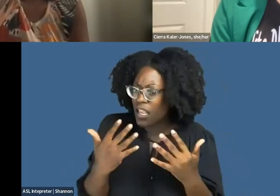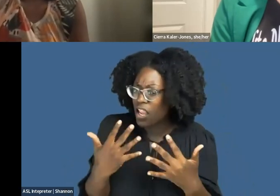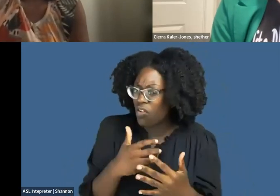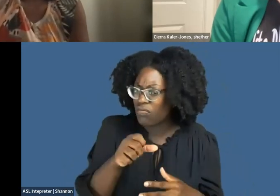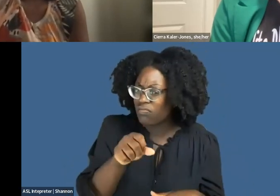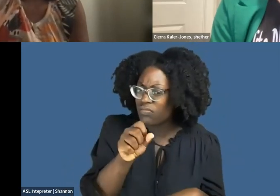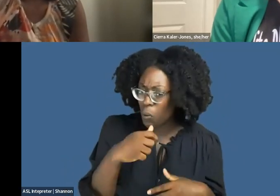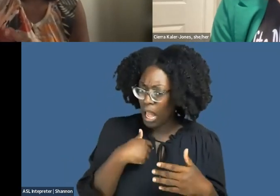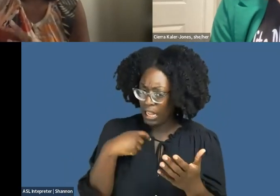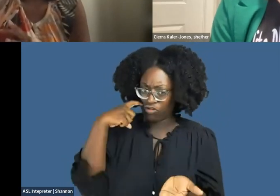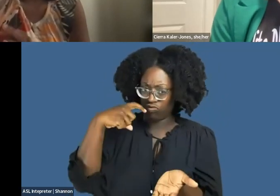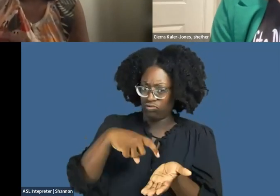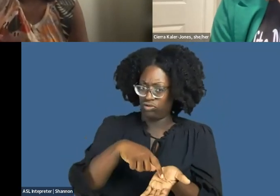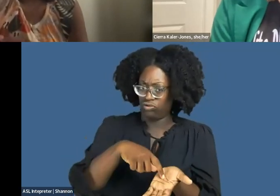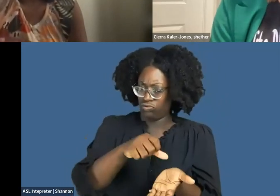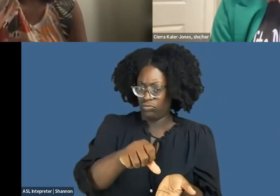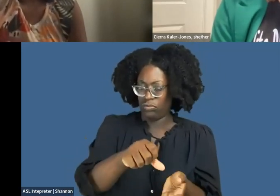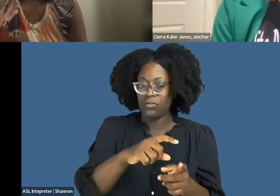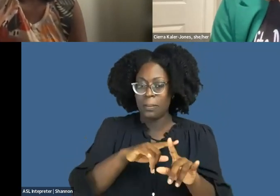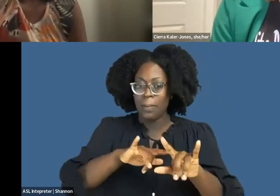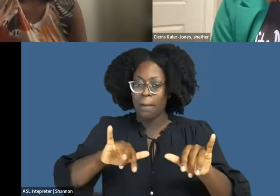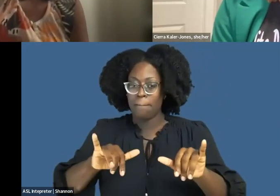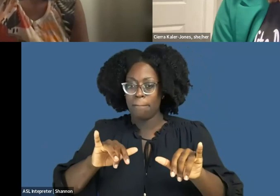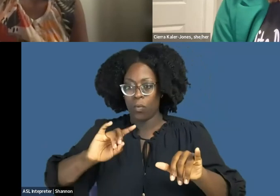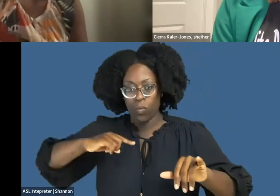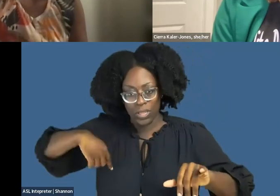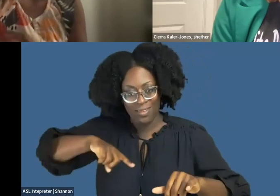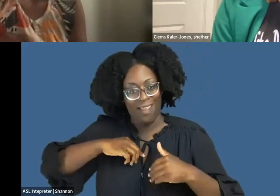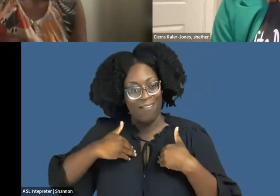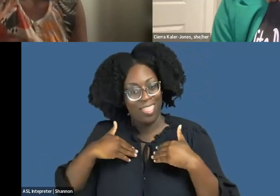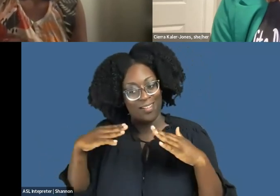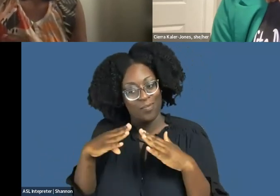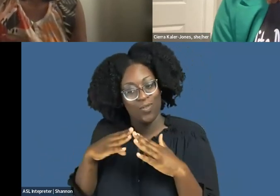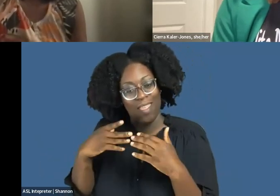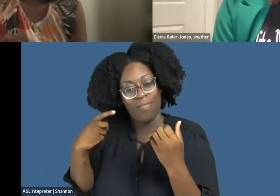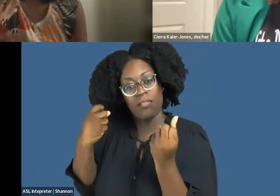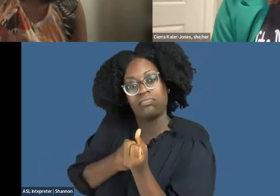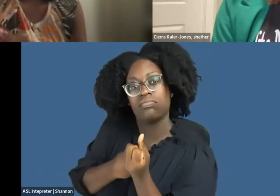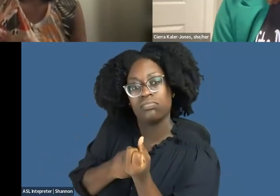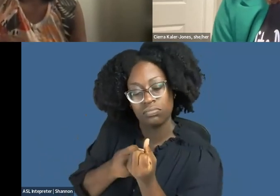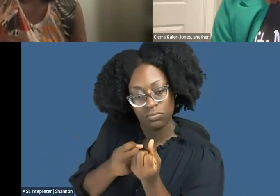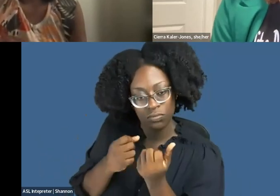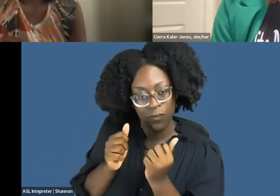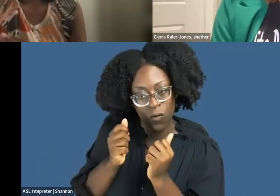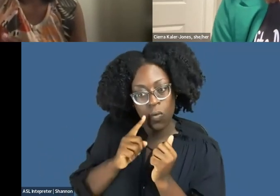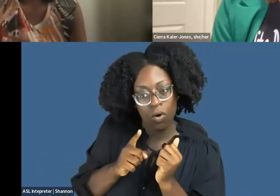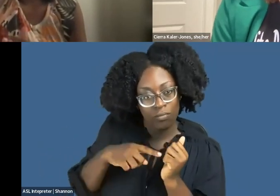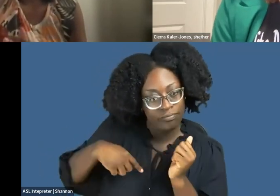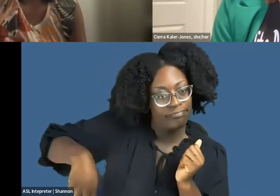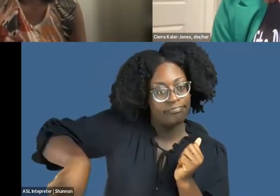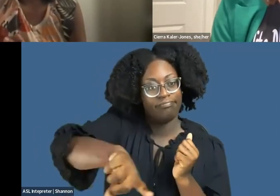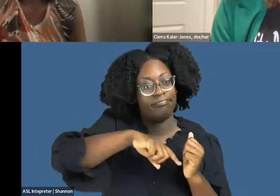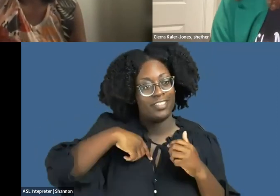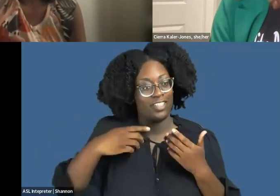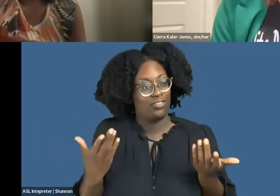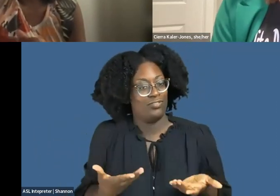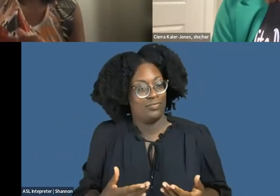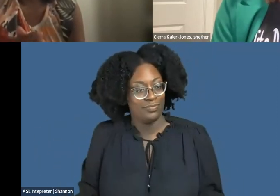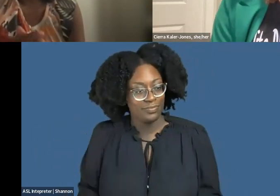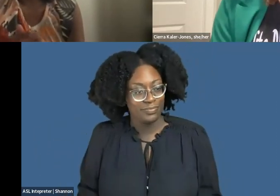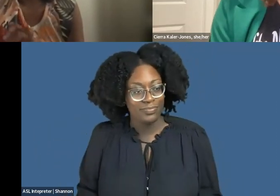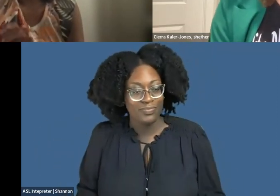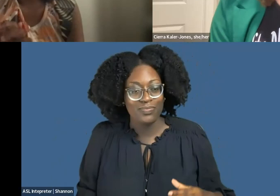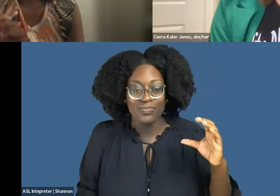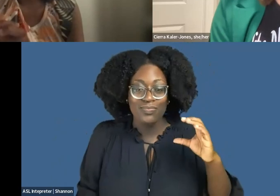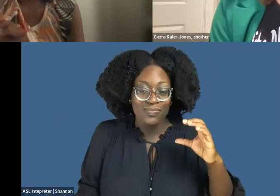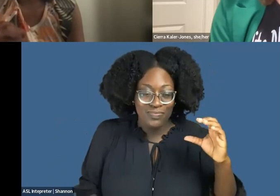right. Mm-hmm. Yes, yes, yes, yes. And solidarity to all of the educators, all the